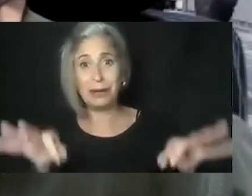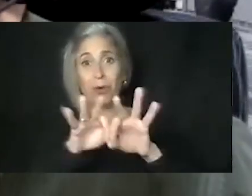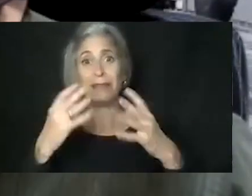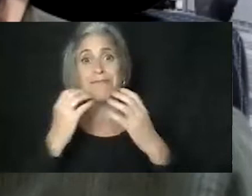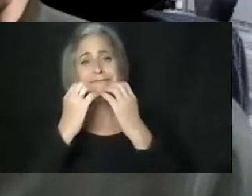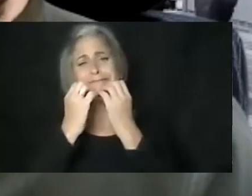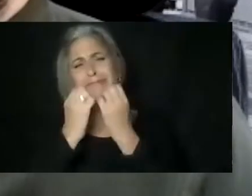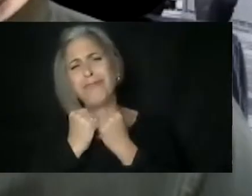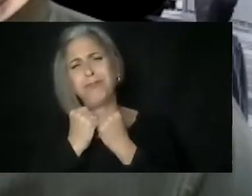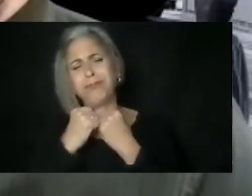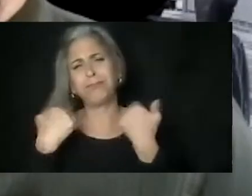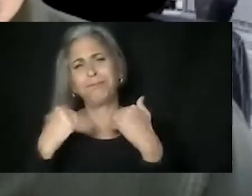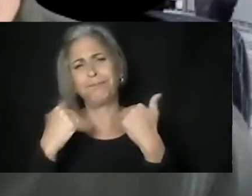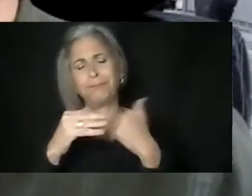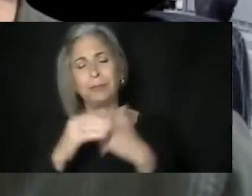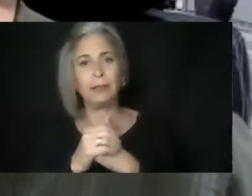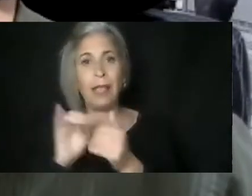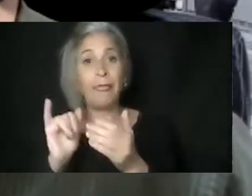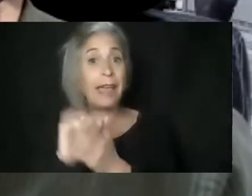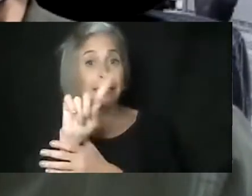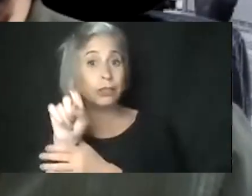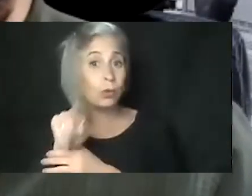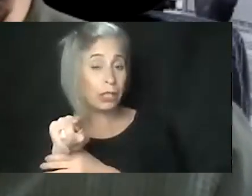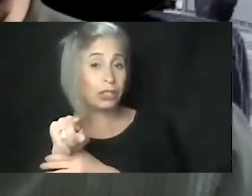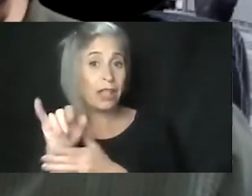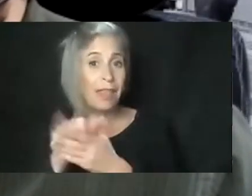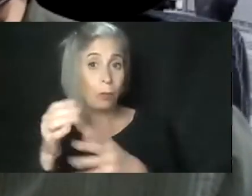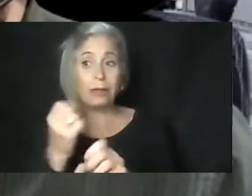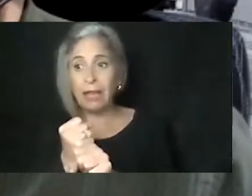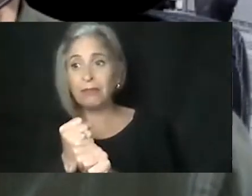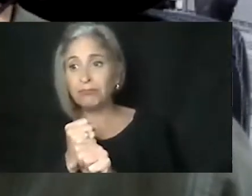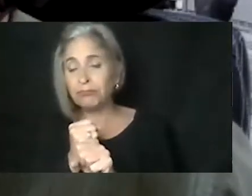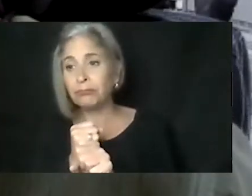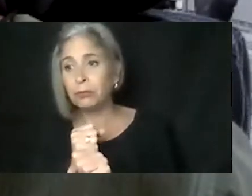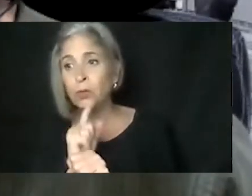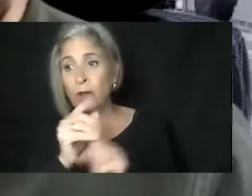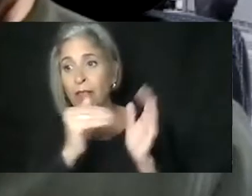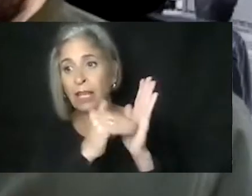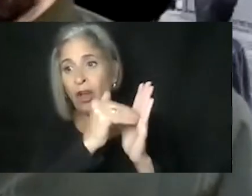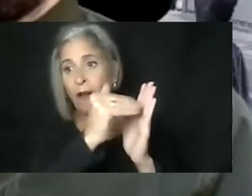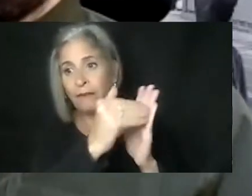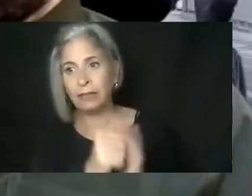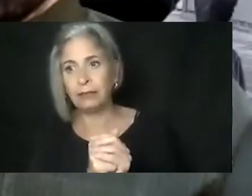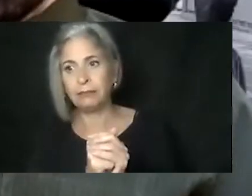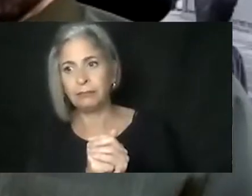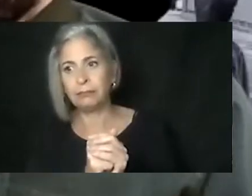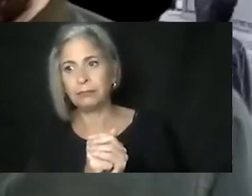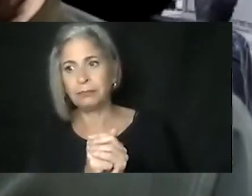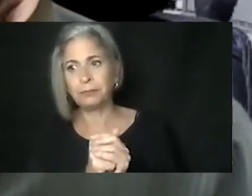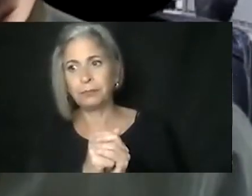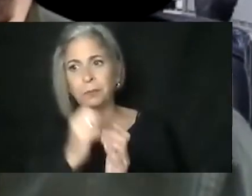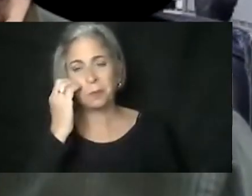about, and that's a question that we get really often from folks